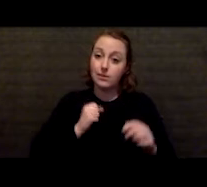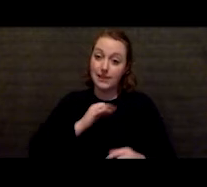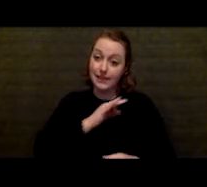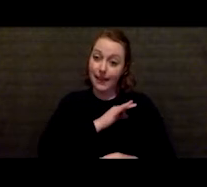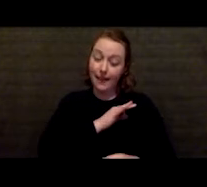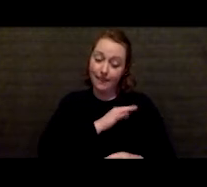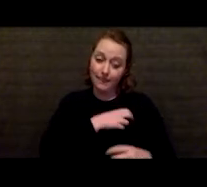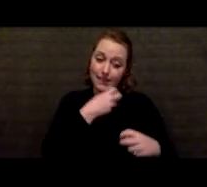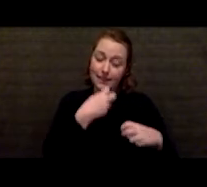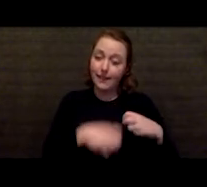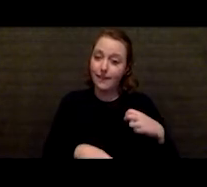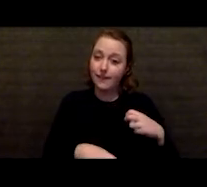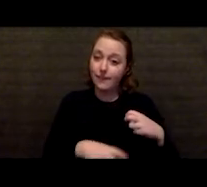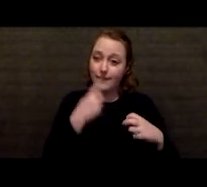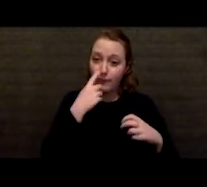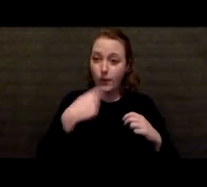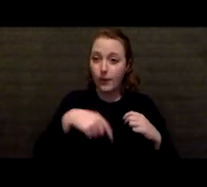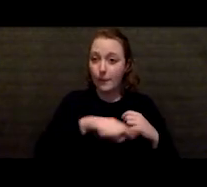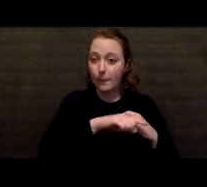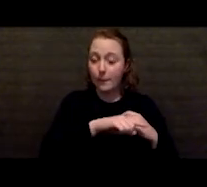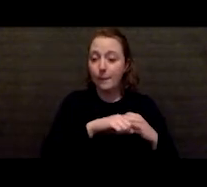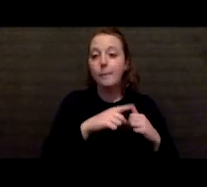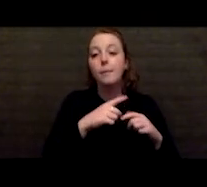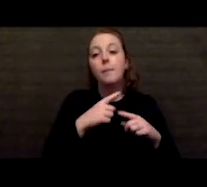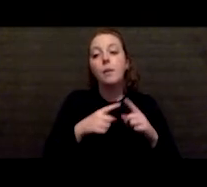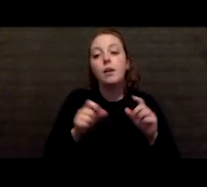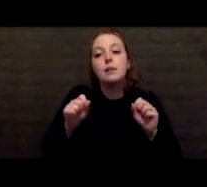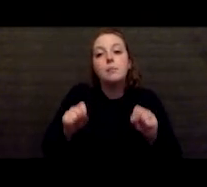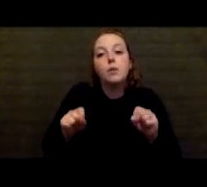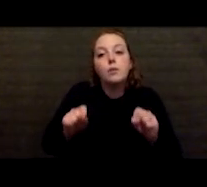tough on the staff, but it's very doable.